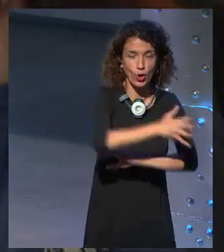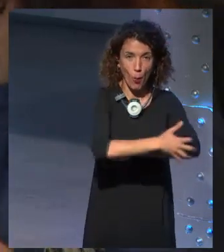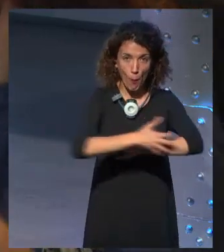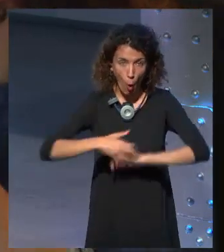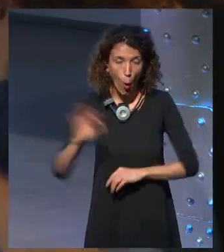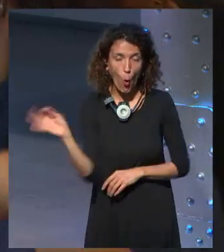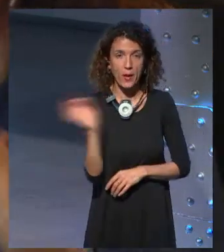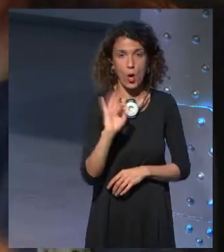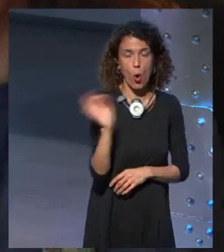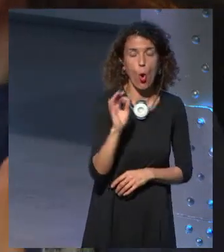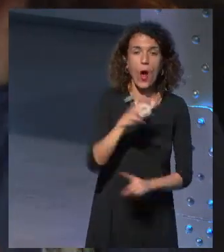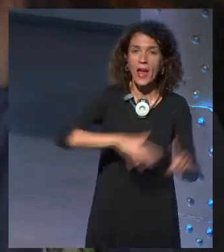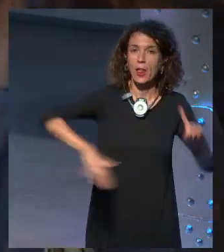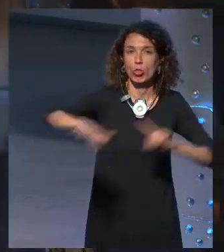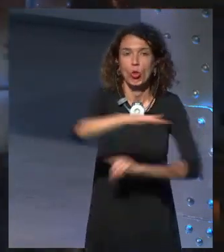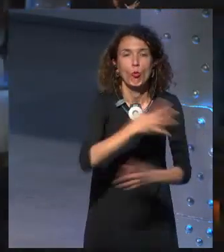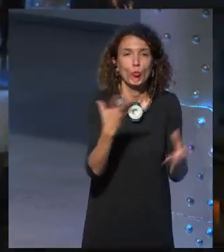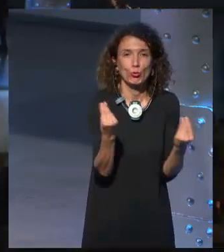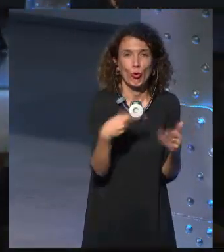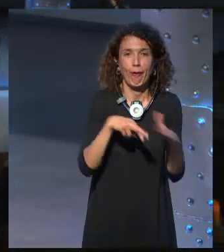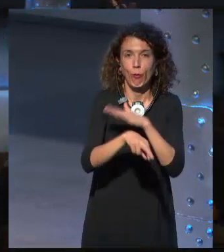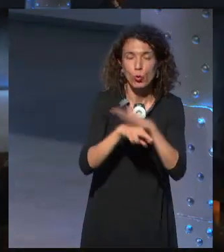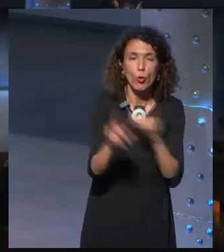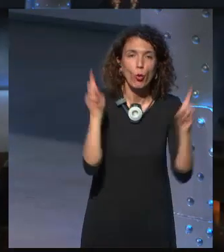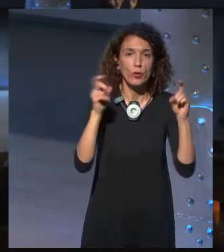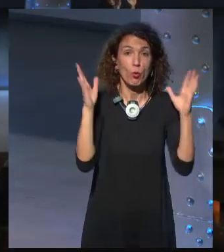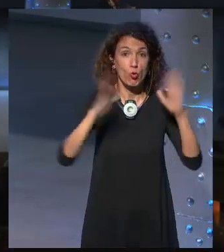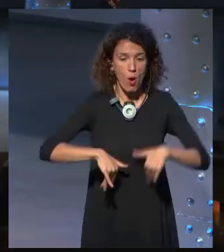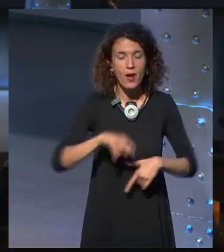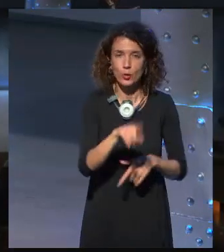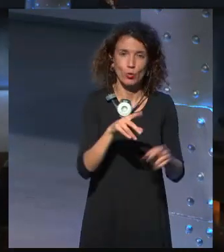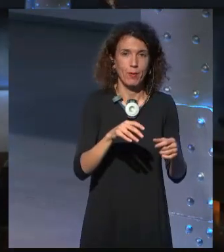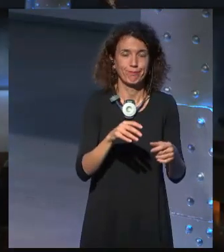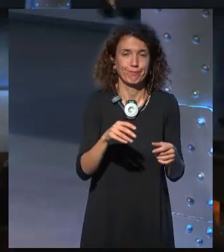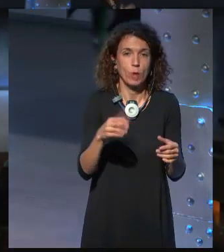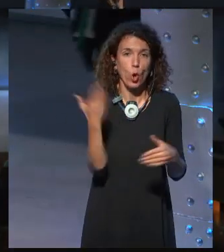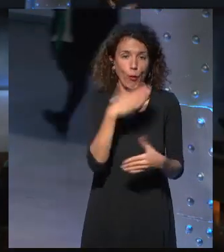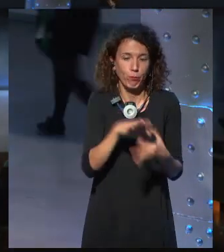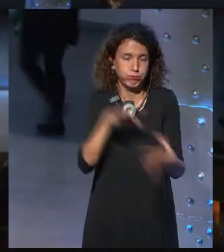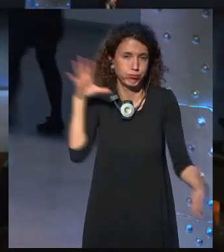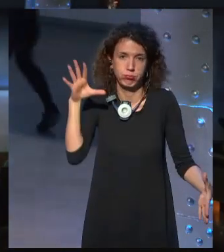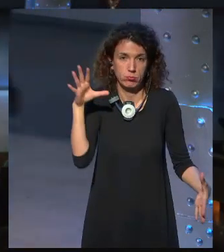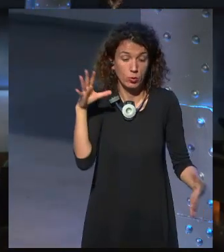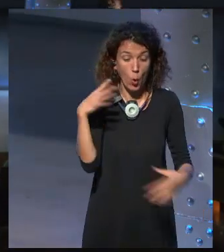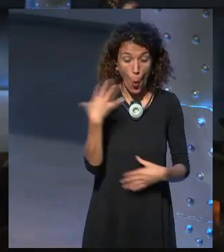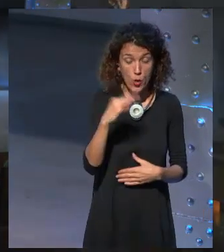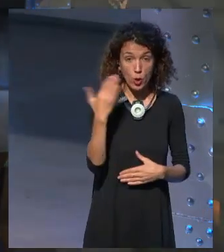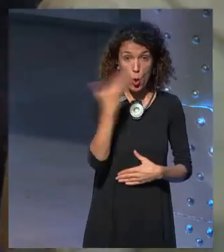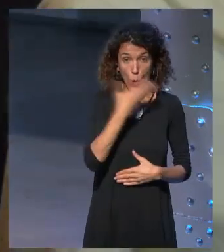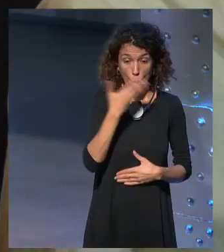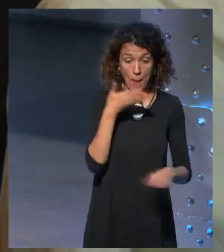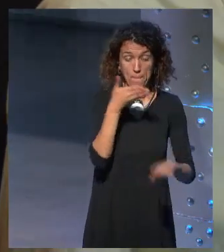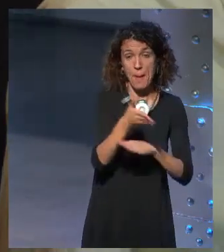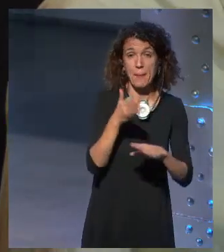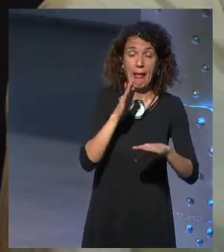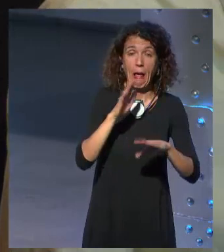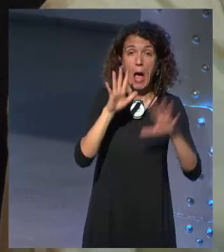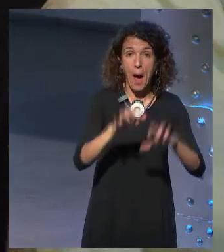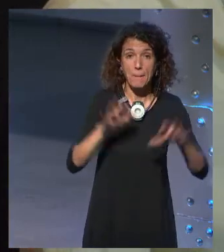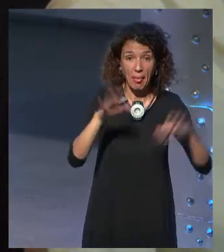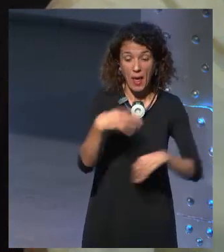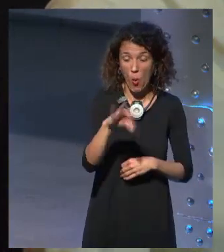in less privileged areas with not so many educational resources that are so disconnected from school,